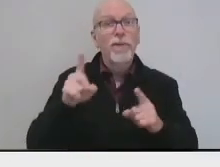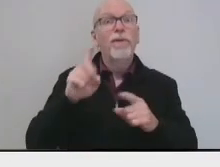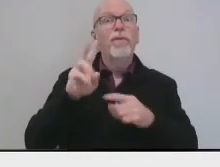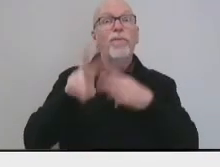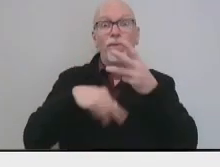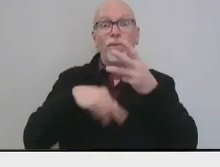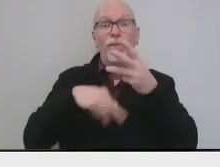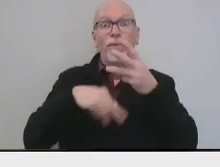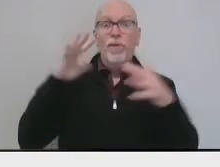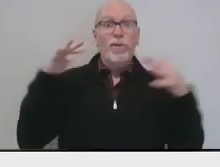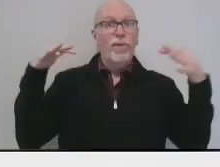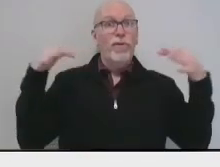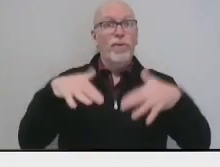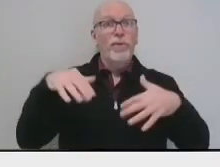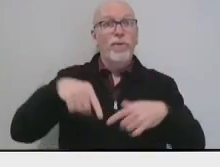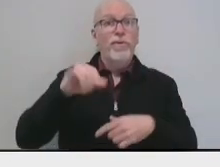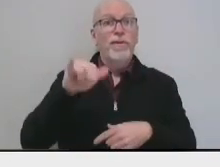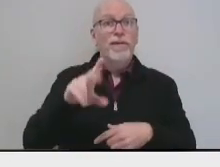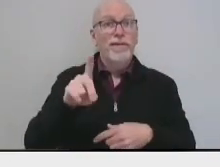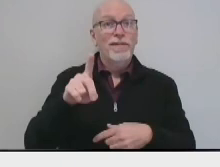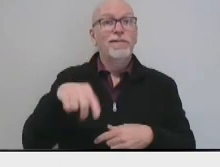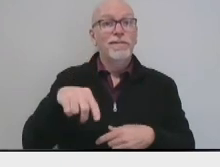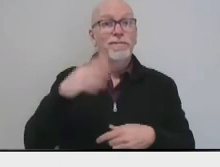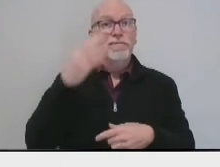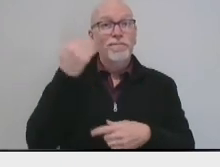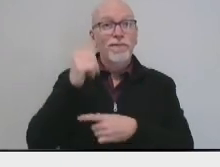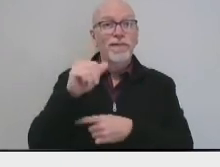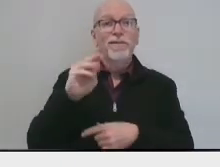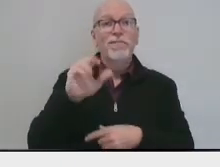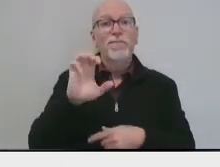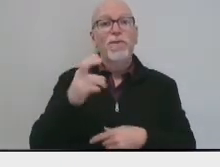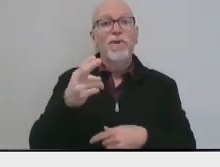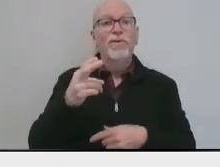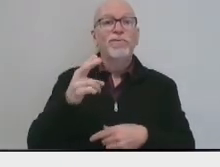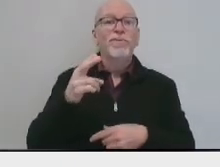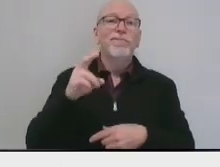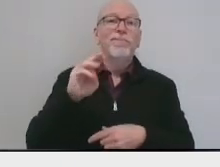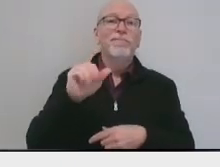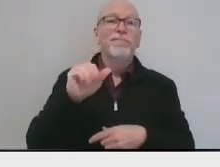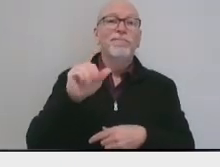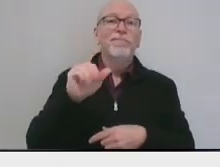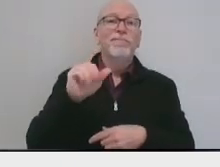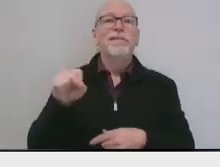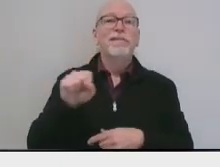into March Madness season. We're going to be having